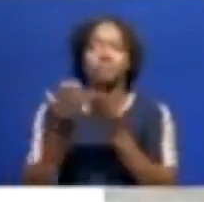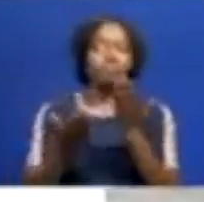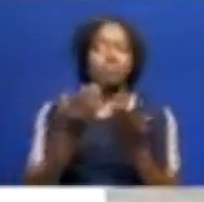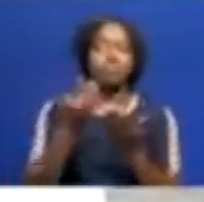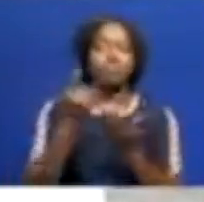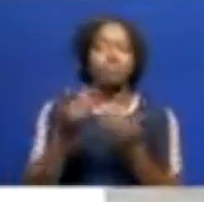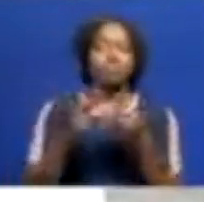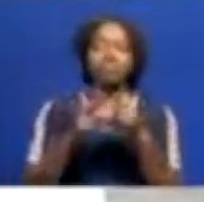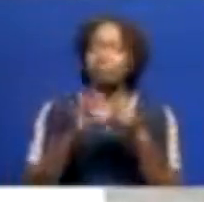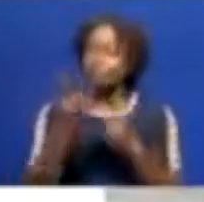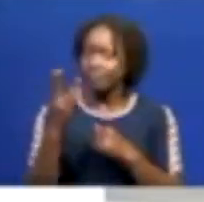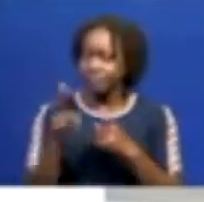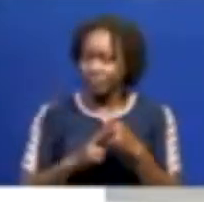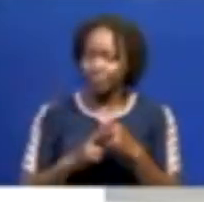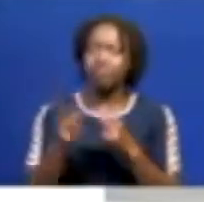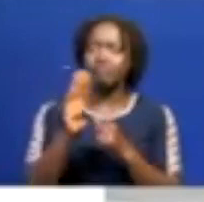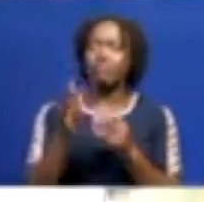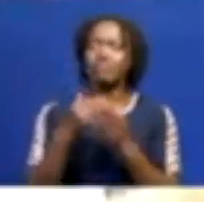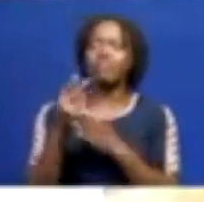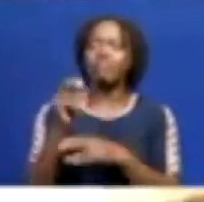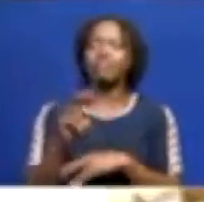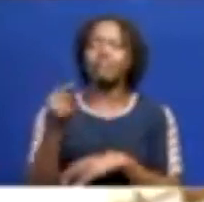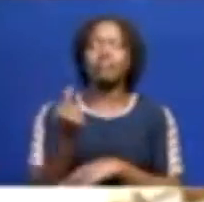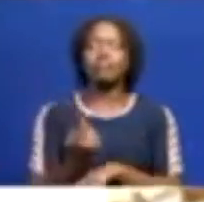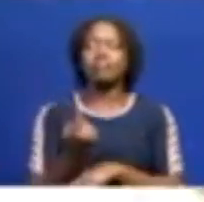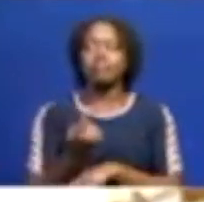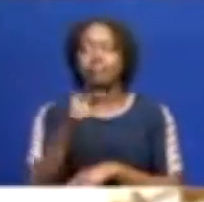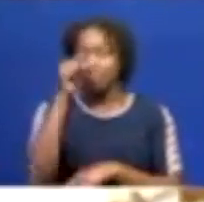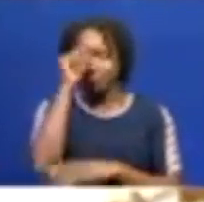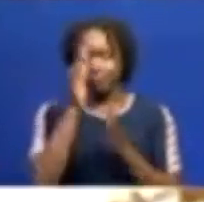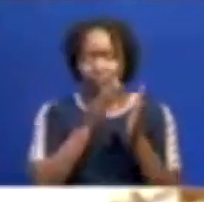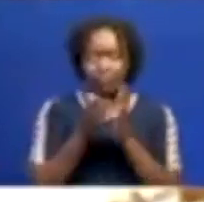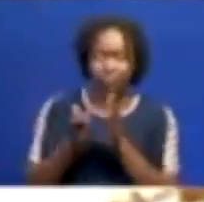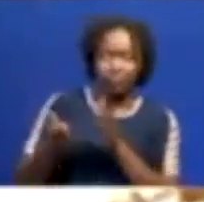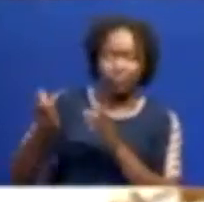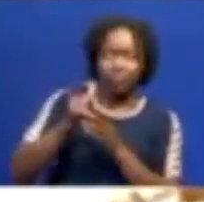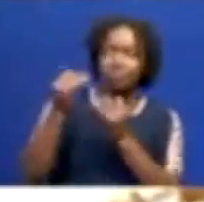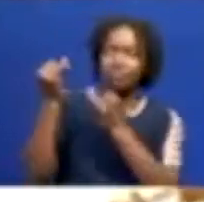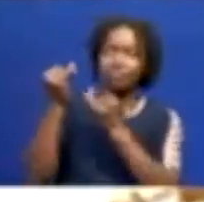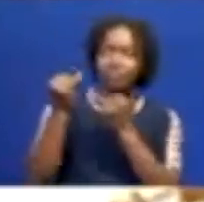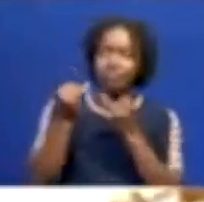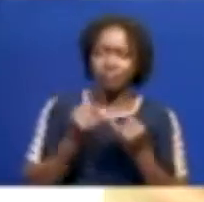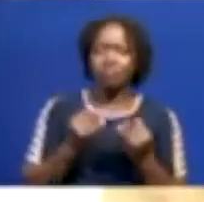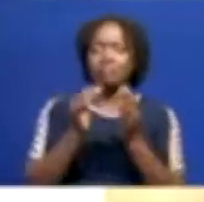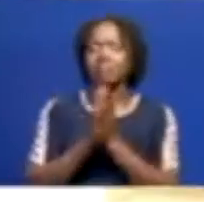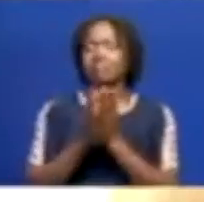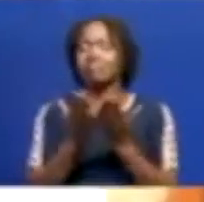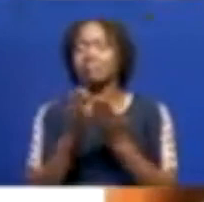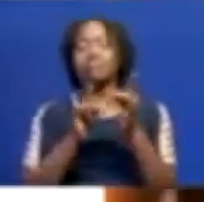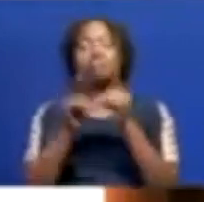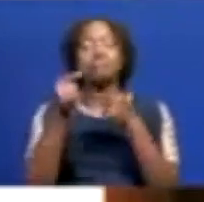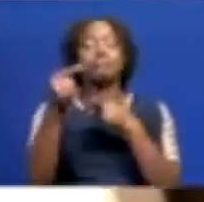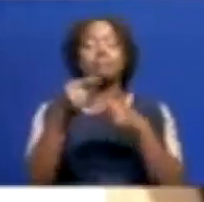147 billion shillings in 2021. The government plans to increase the arrivals to 4 million tourists in the short